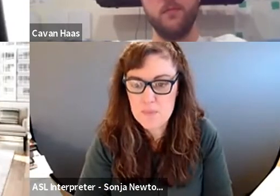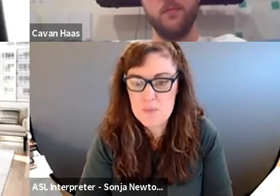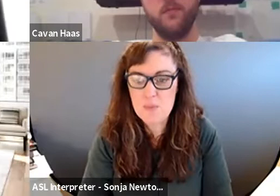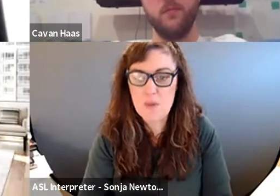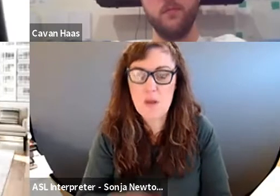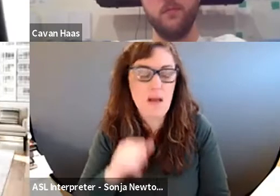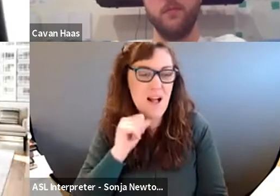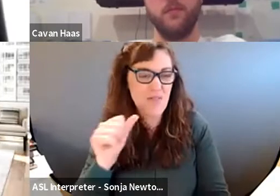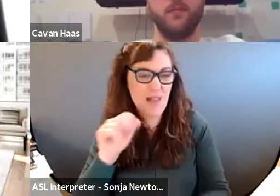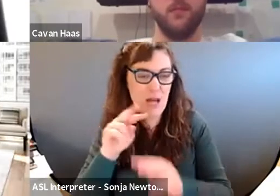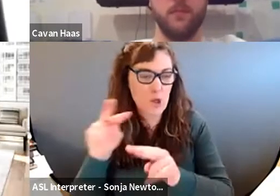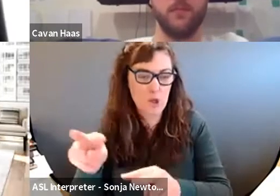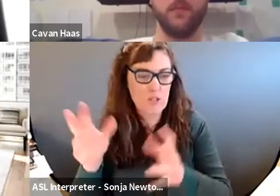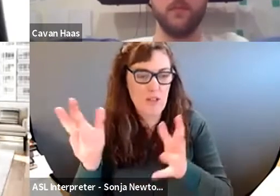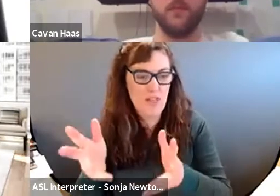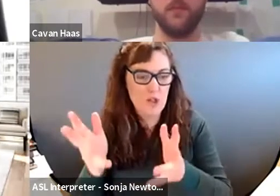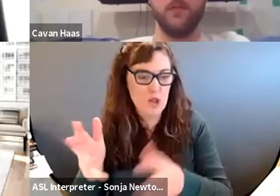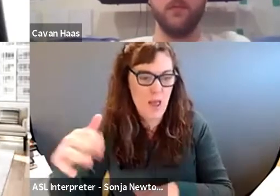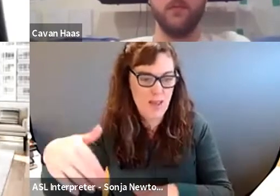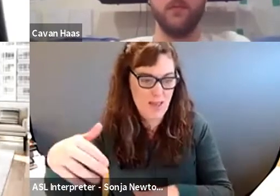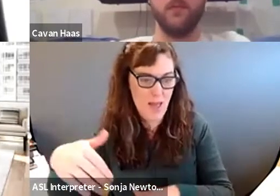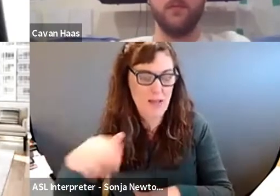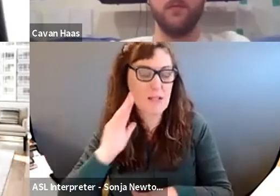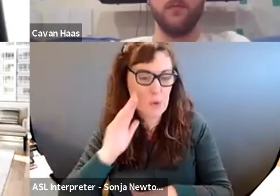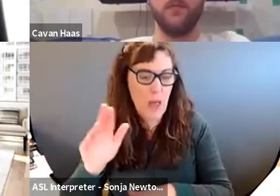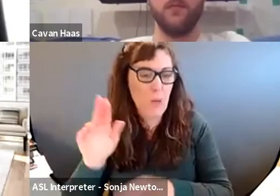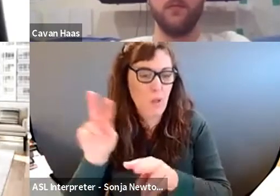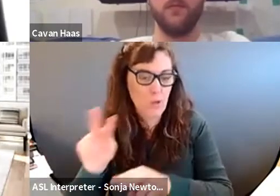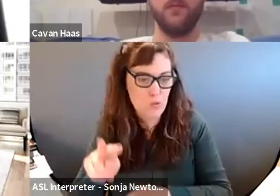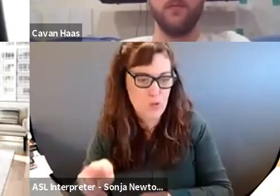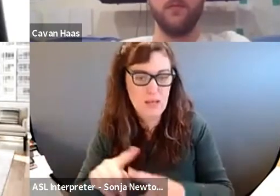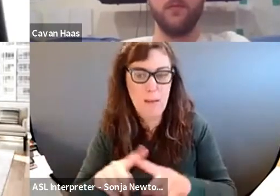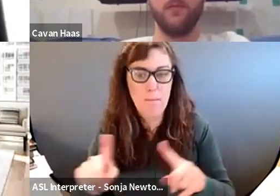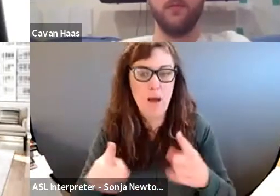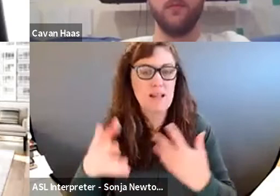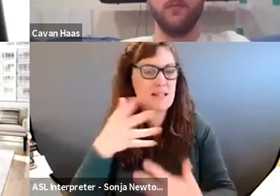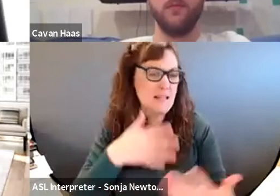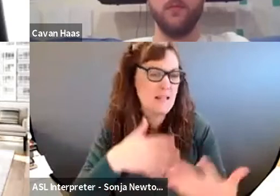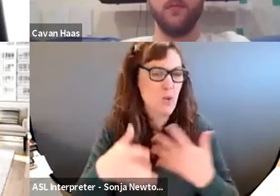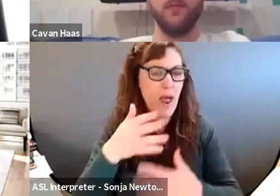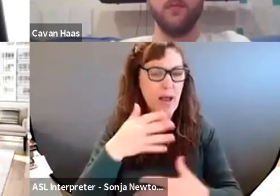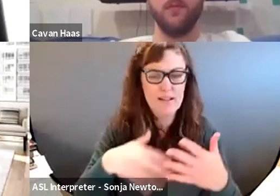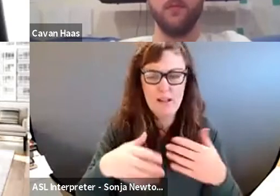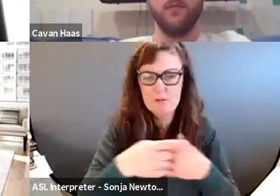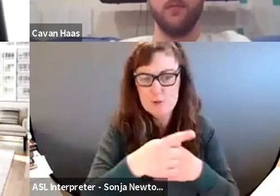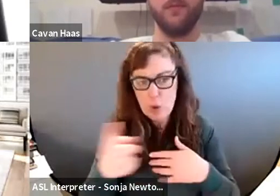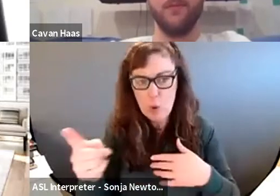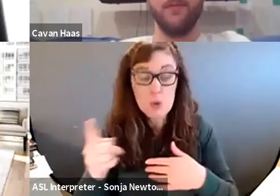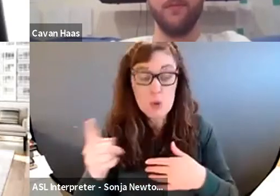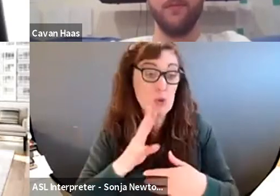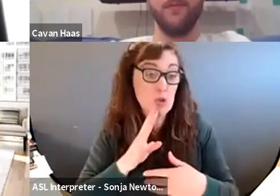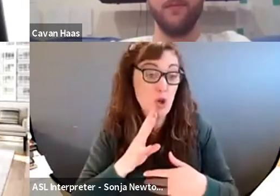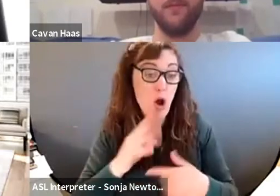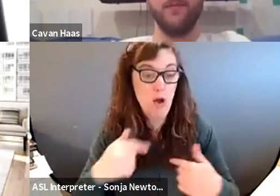that up so I can follow along. It is interactive. So this is the part where you talk and I do